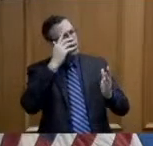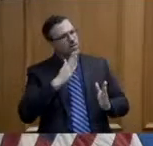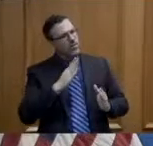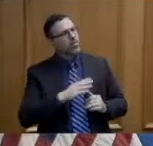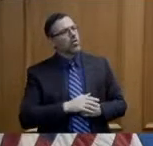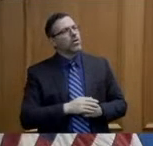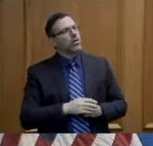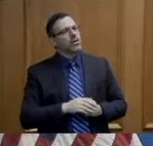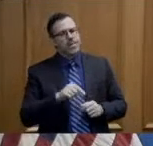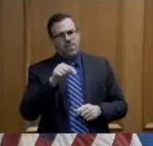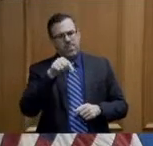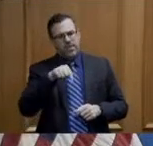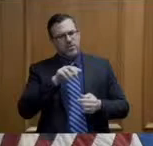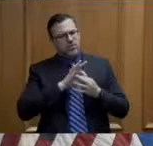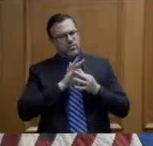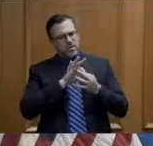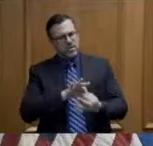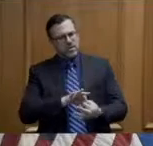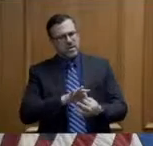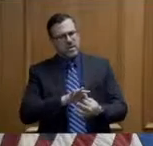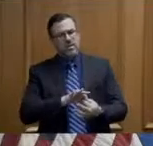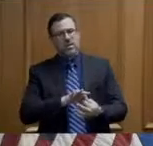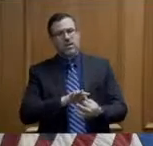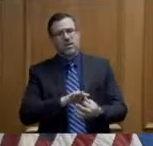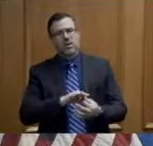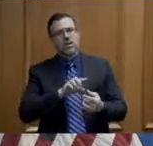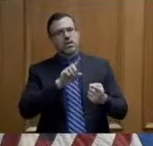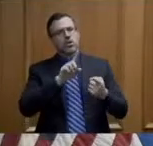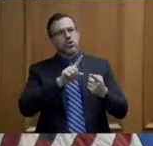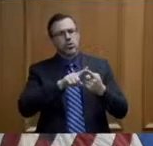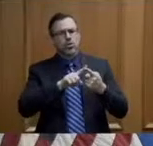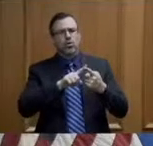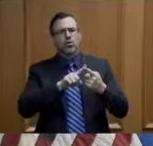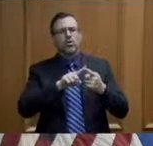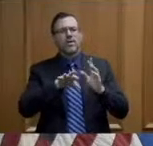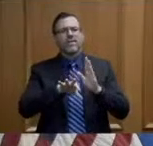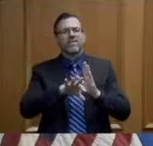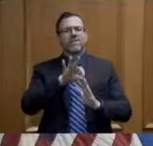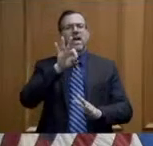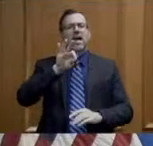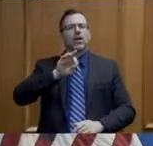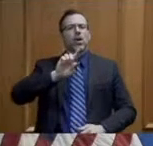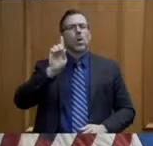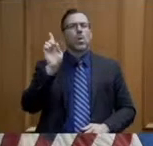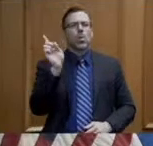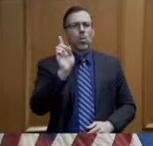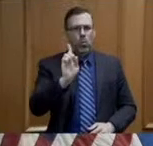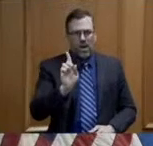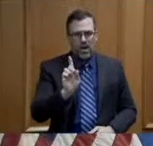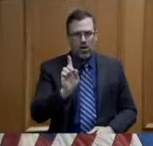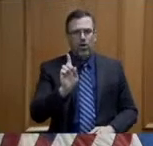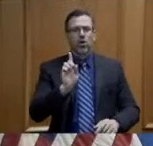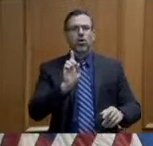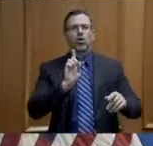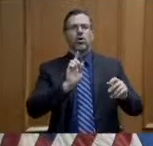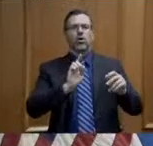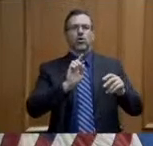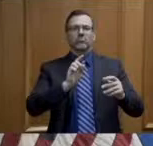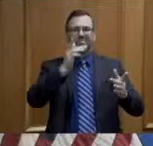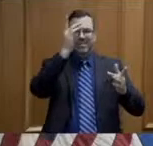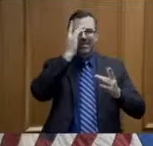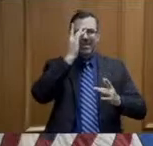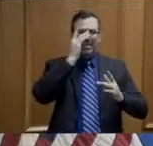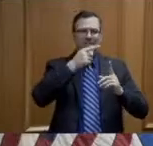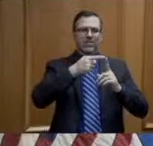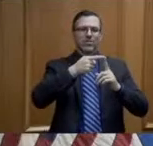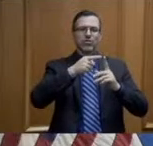do with the contact tracing. I wanted to know if you have an exact number of how many people you are tracing